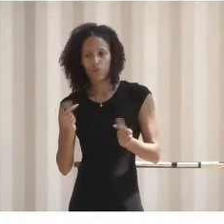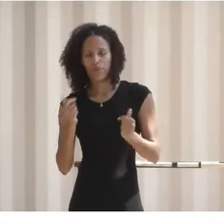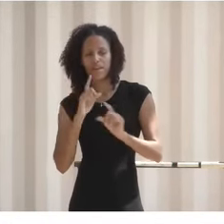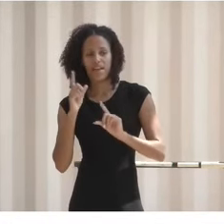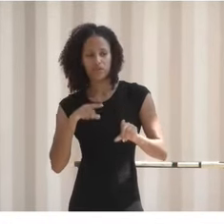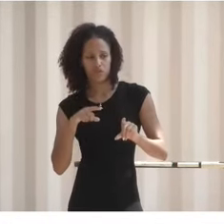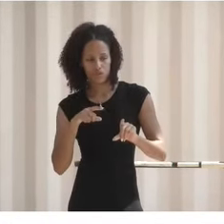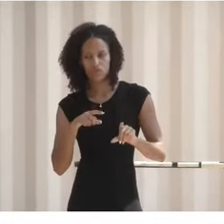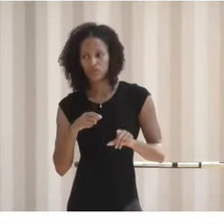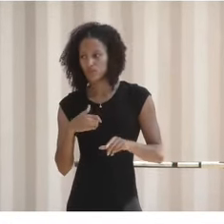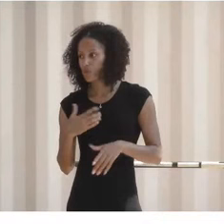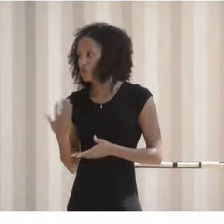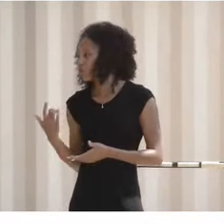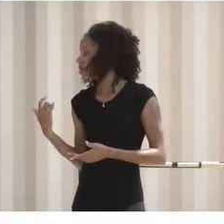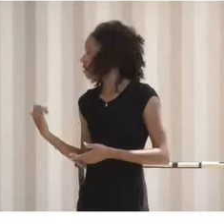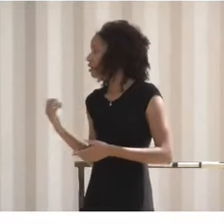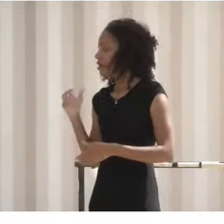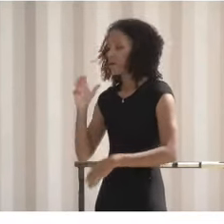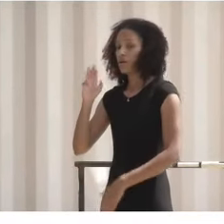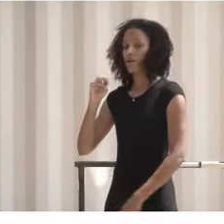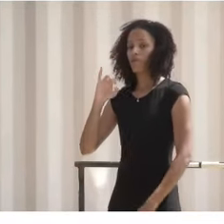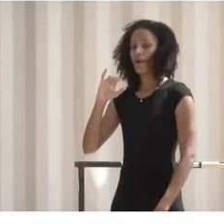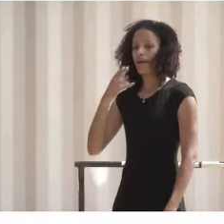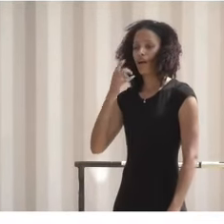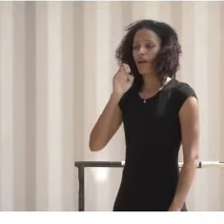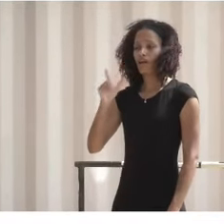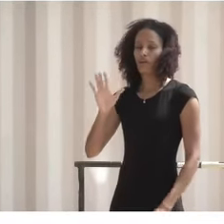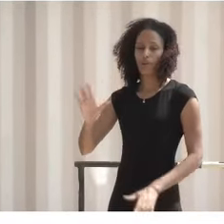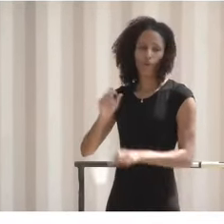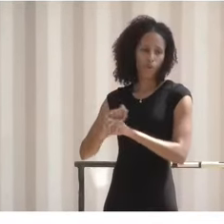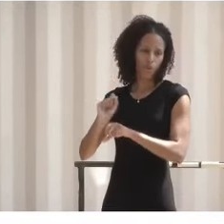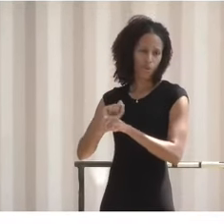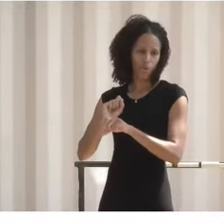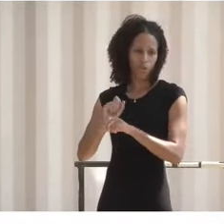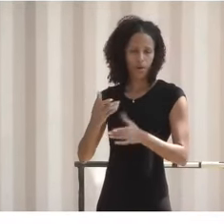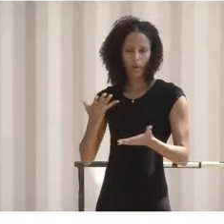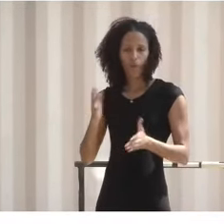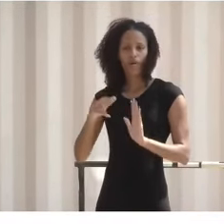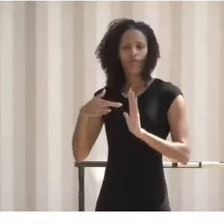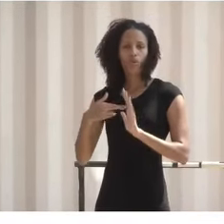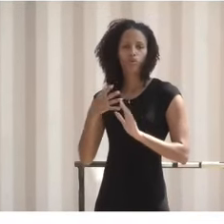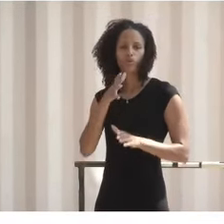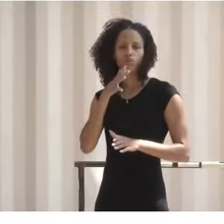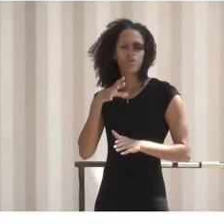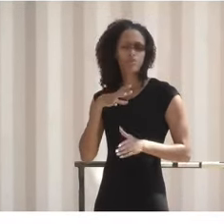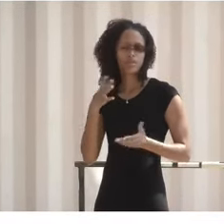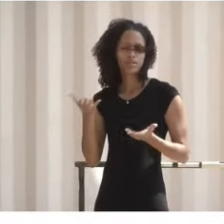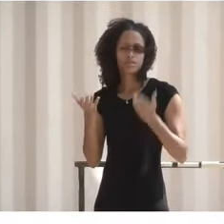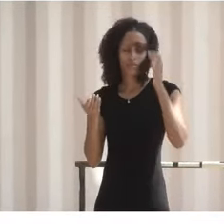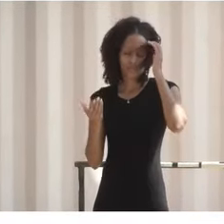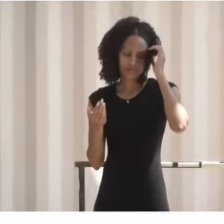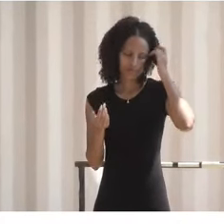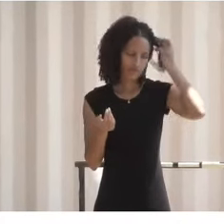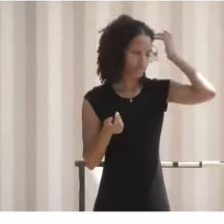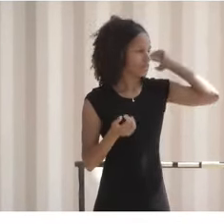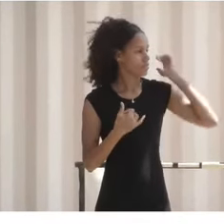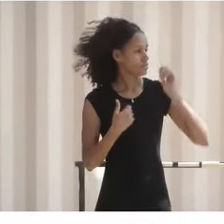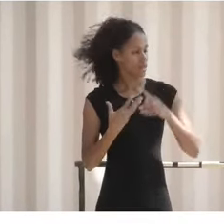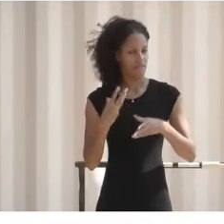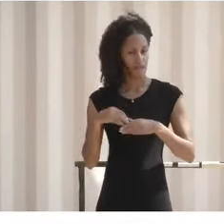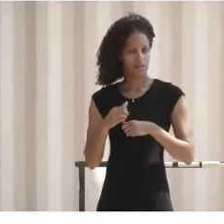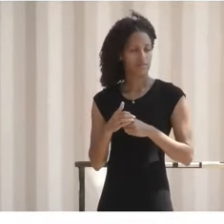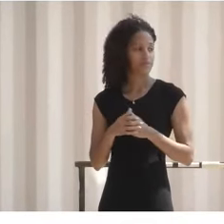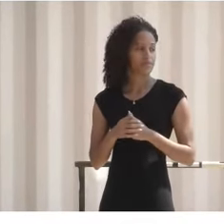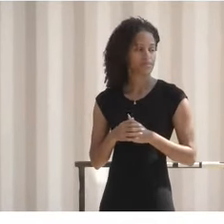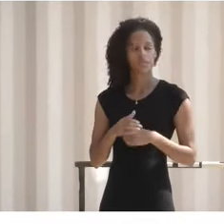answers. Michael, in the work that you've been doing, what role does women... Yeah. So